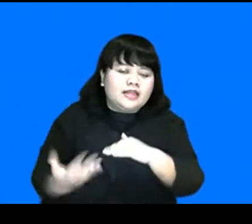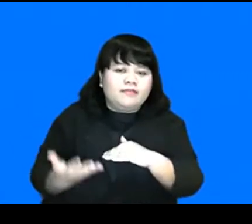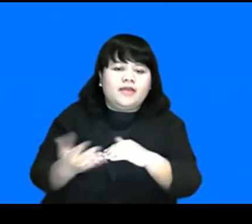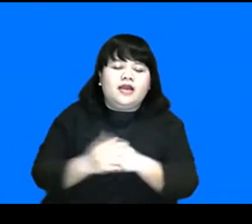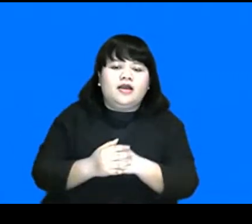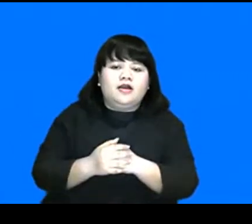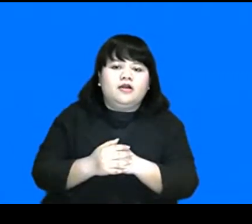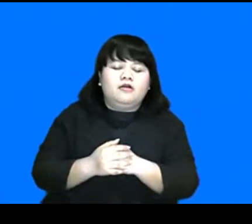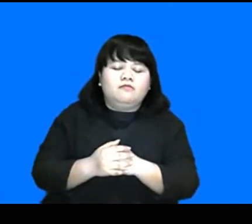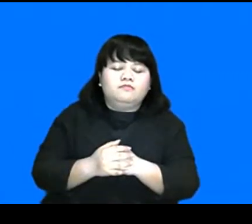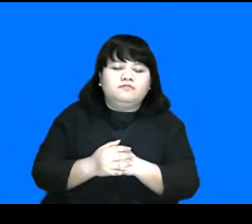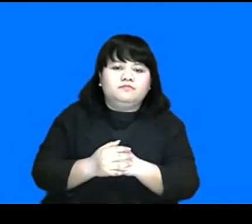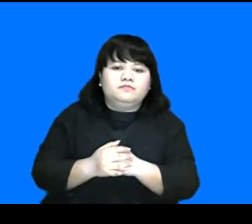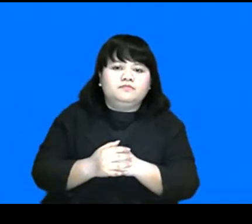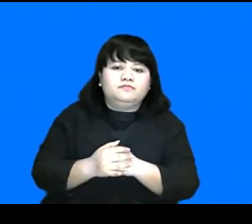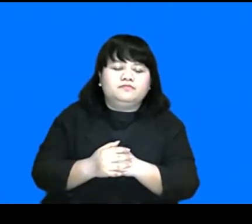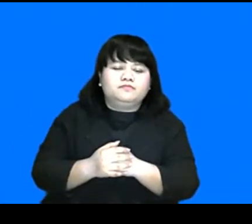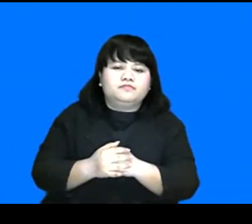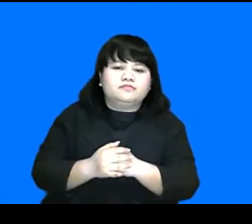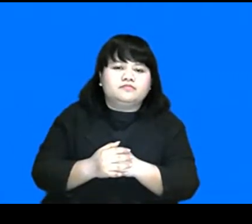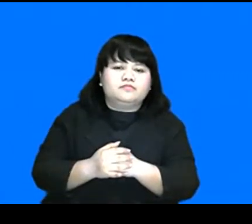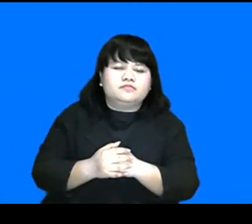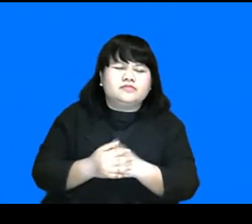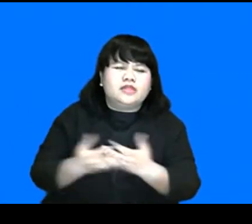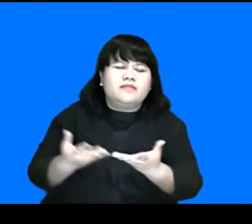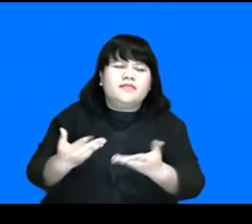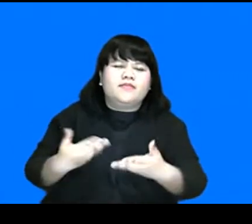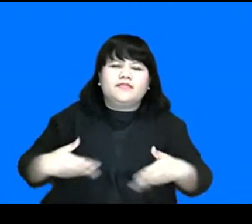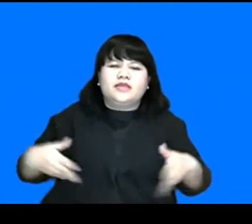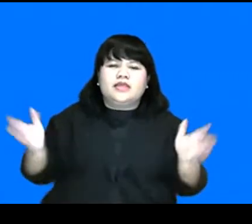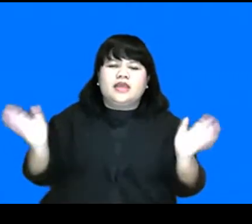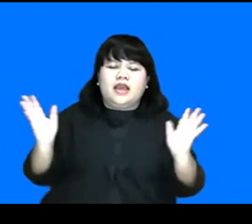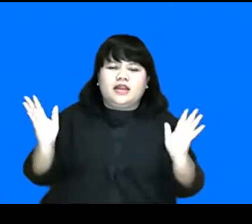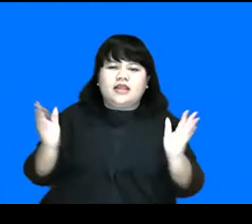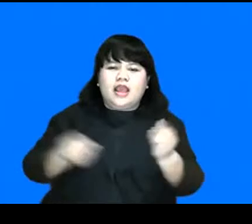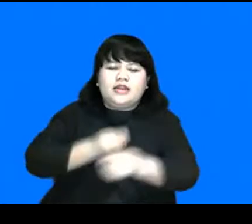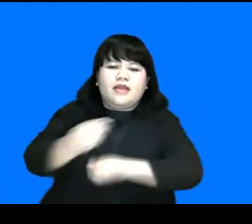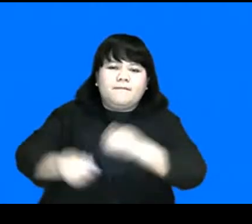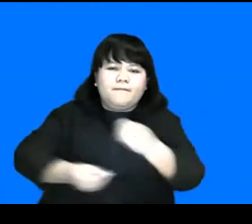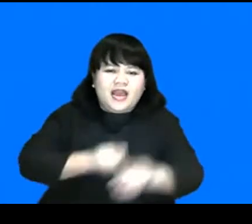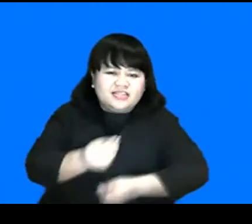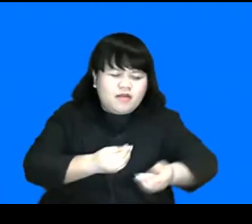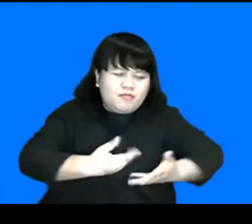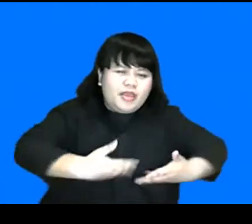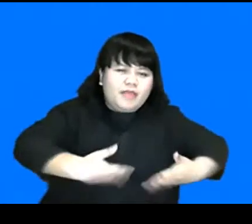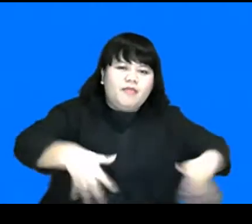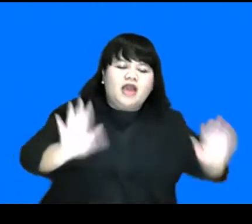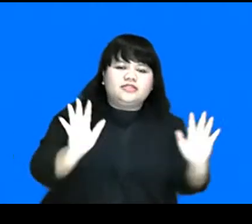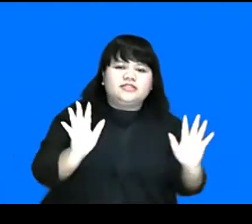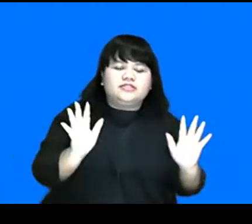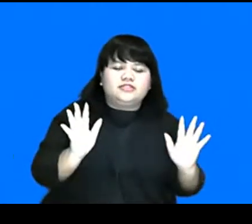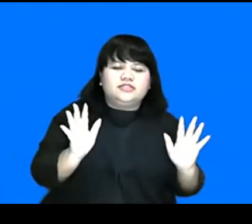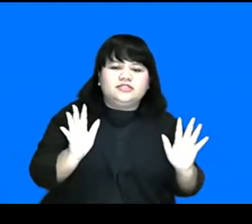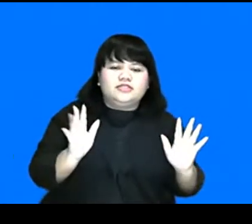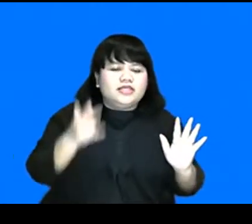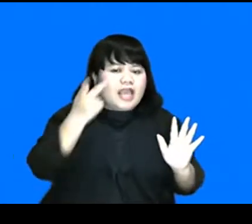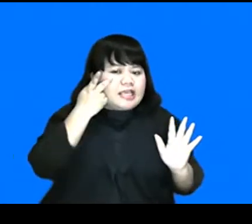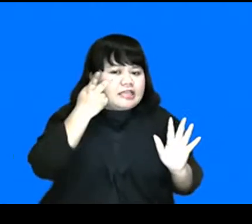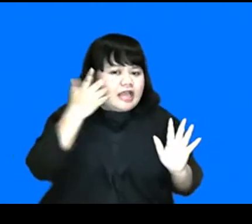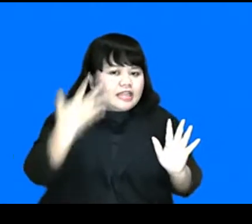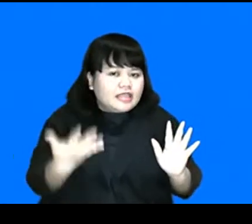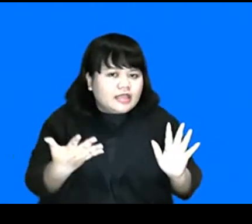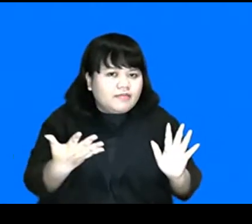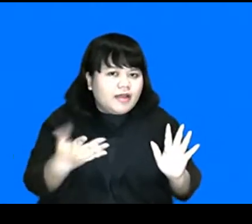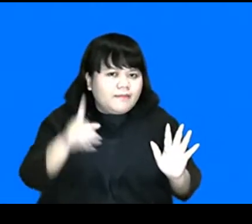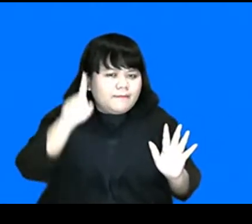allowing the free market to work, why tax? So first of all governments are like legal entities also,